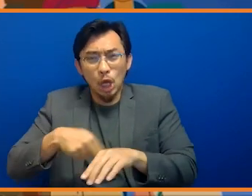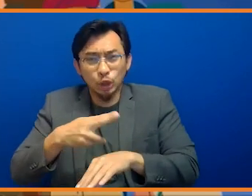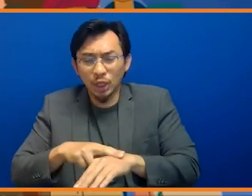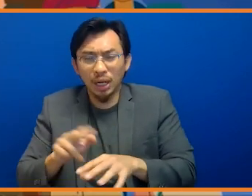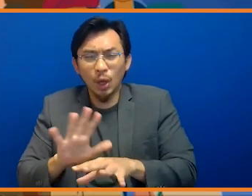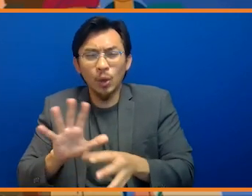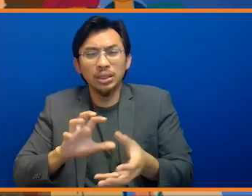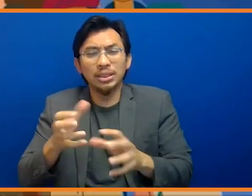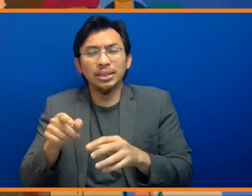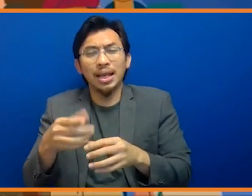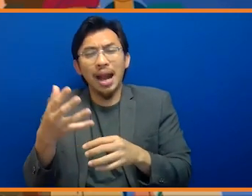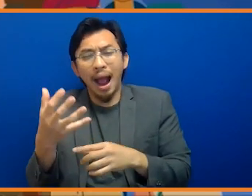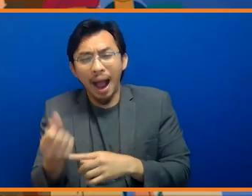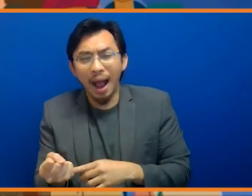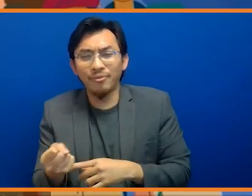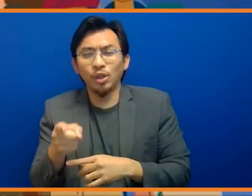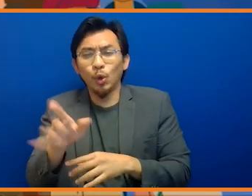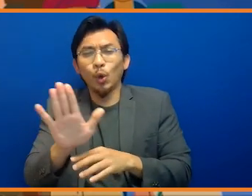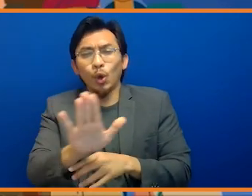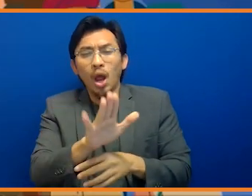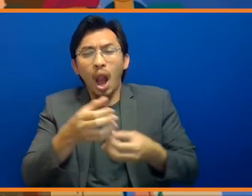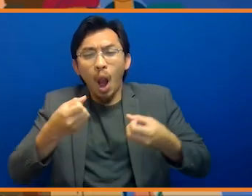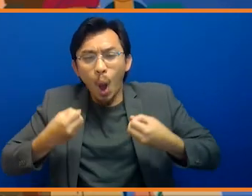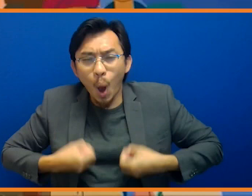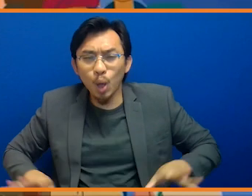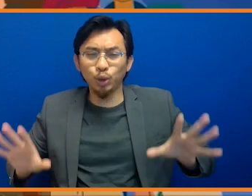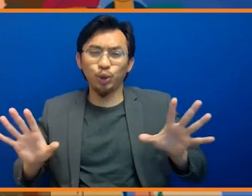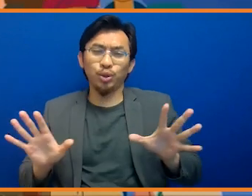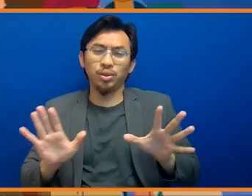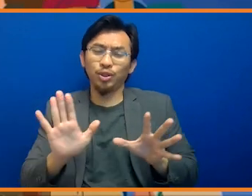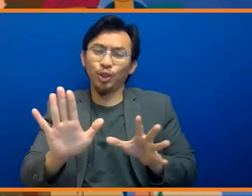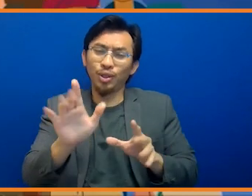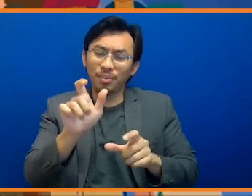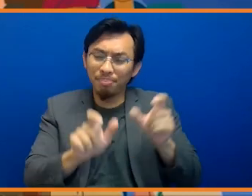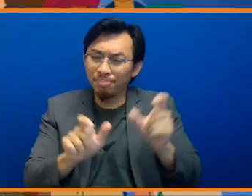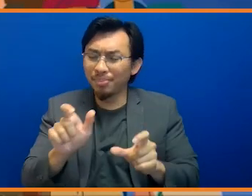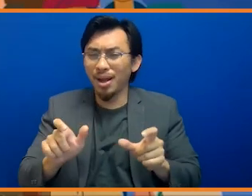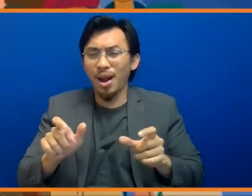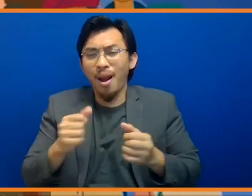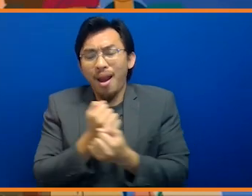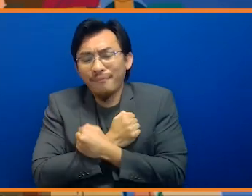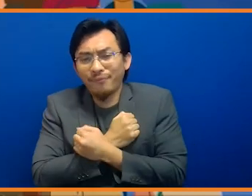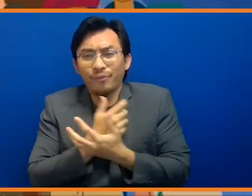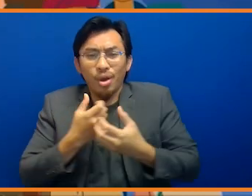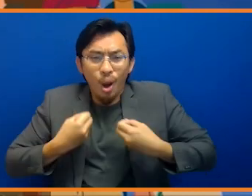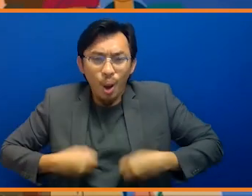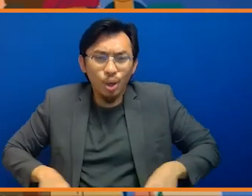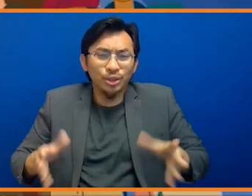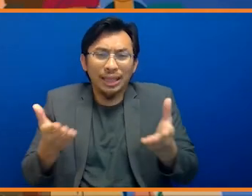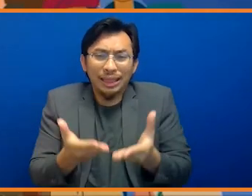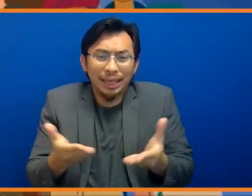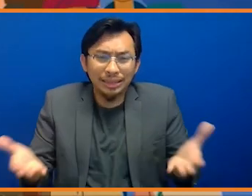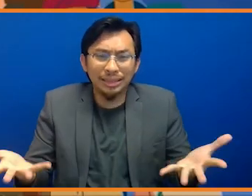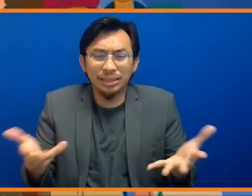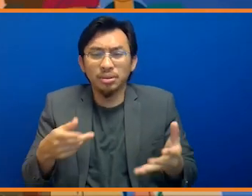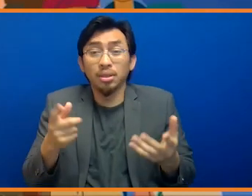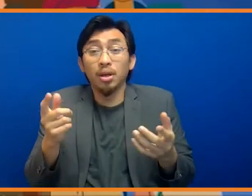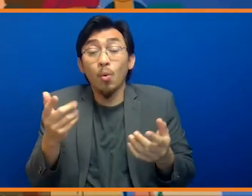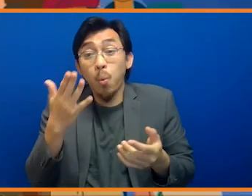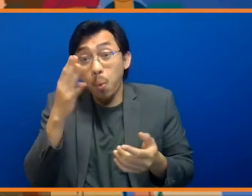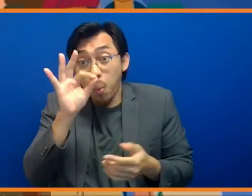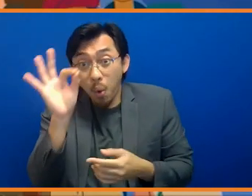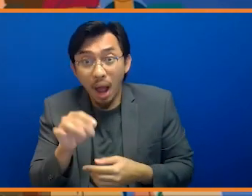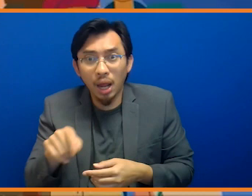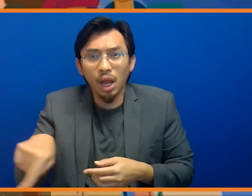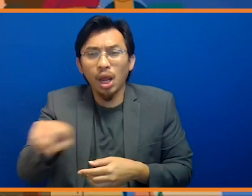to you. You have disaster because you lost your property, you lost your loved ones. So then because you forget,